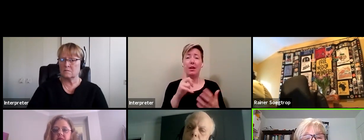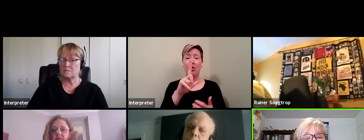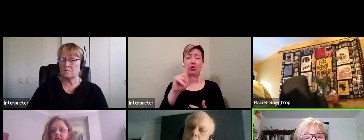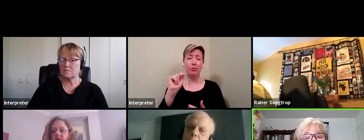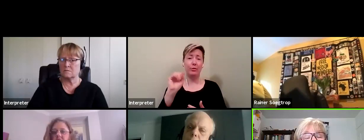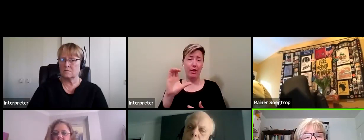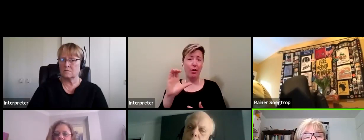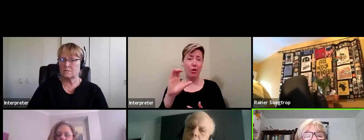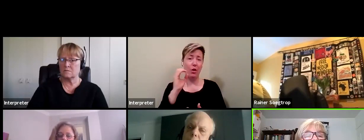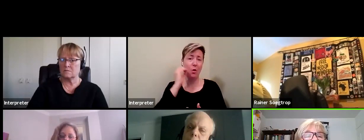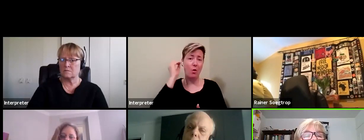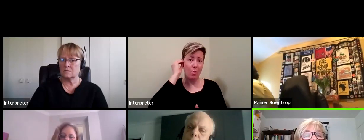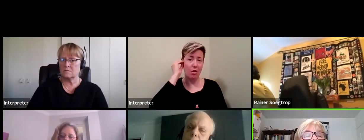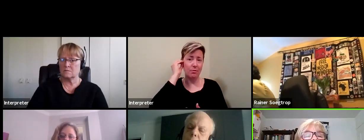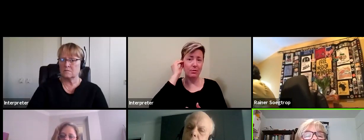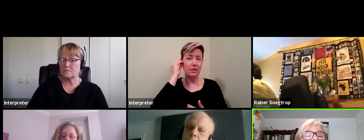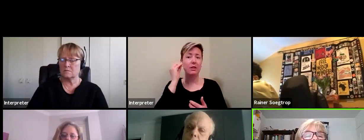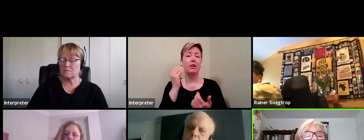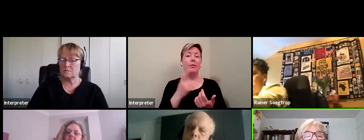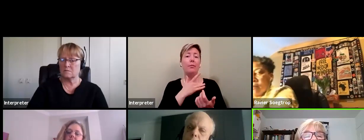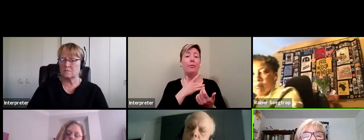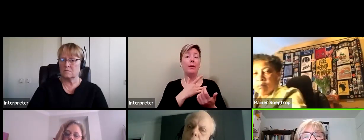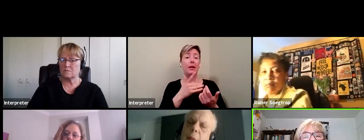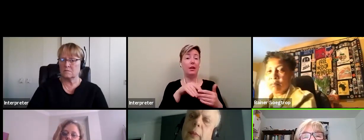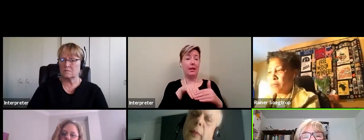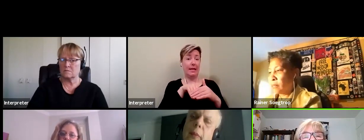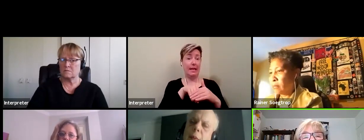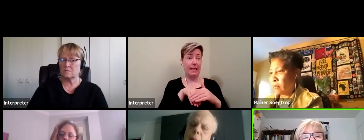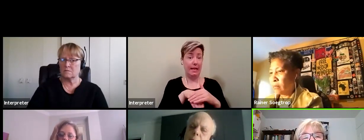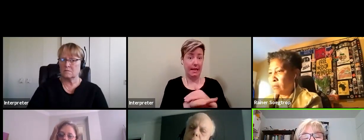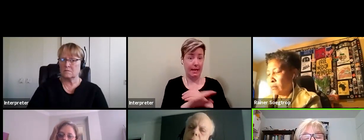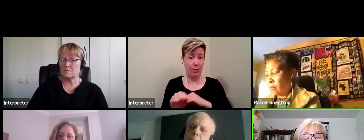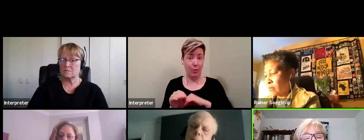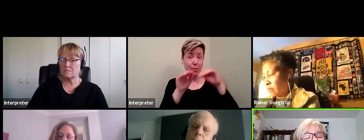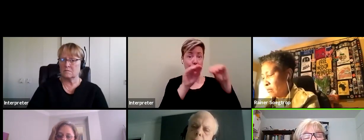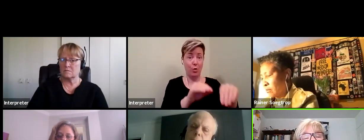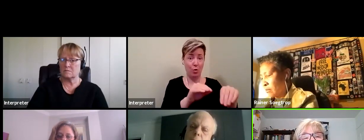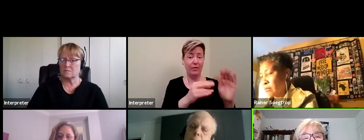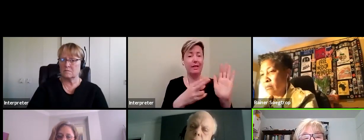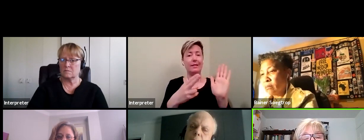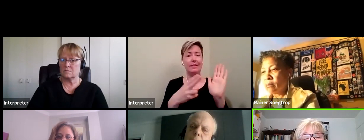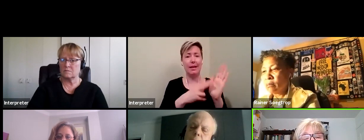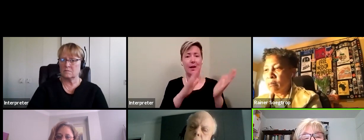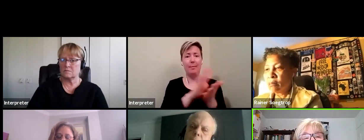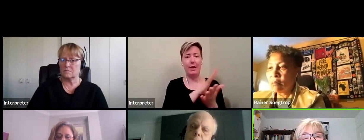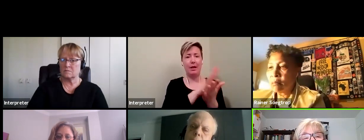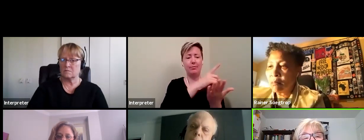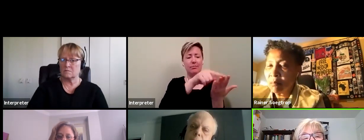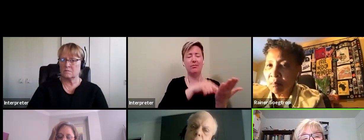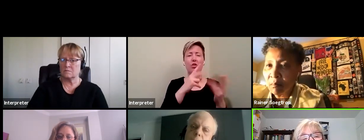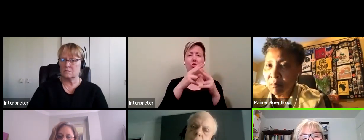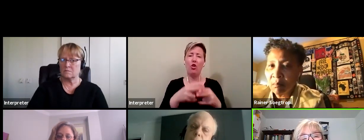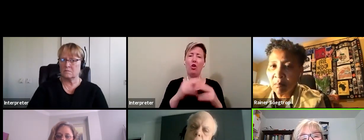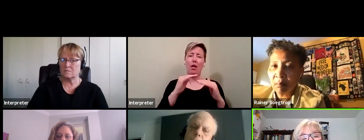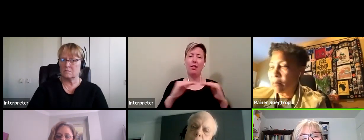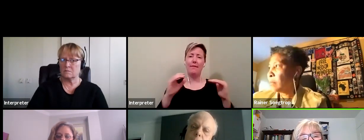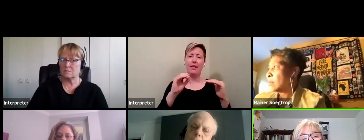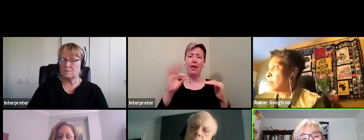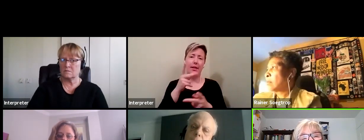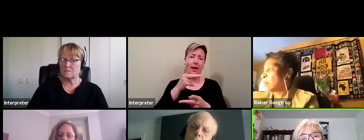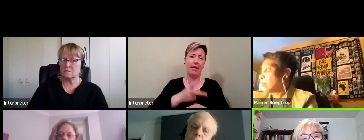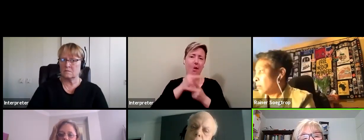people sign documents when they're admitted, and these documents are often called a level of care form.